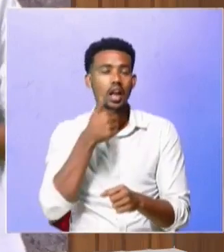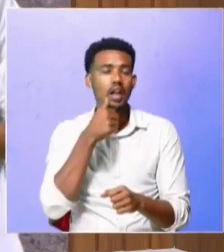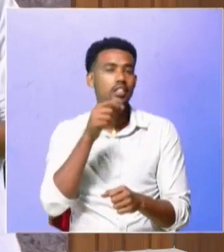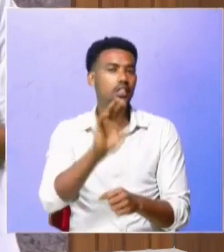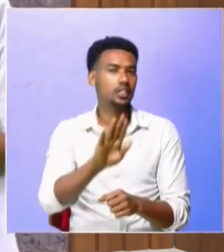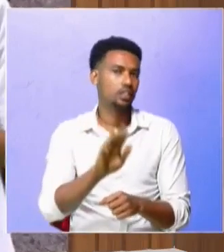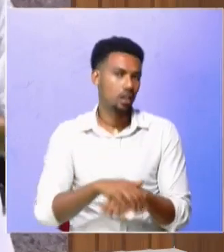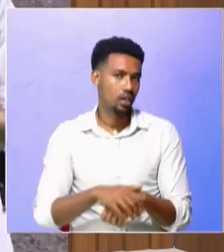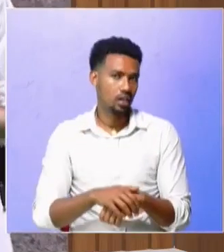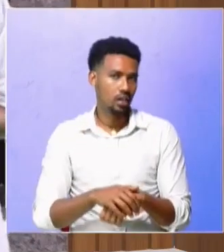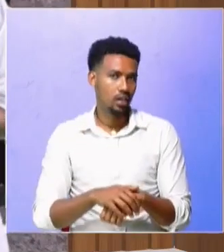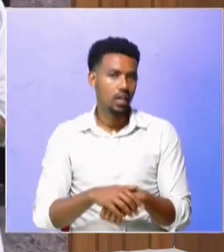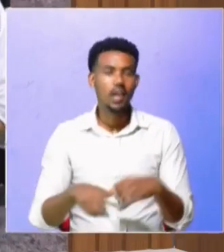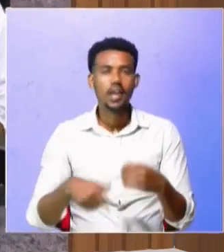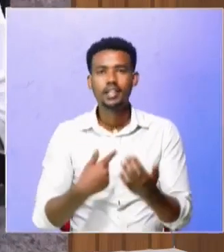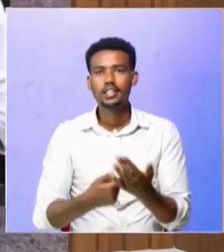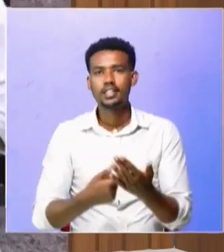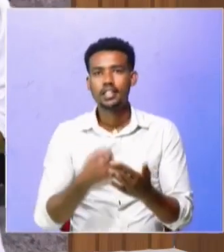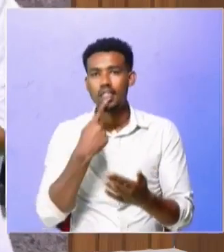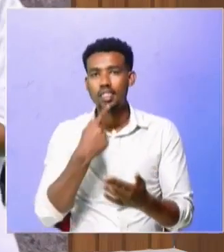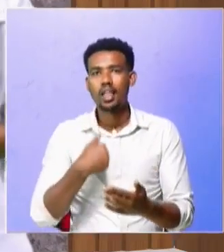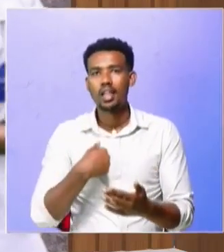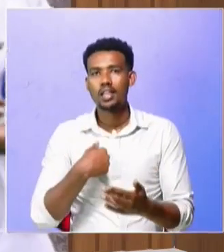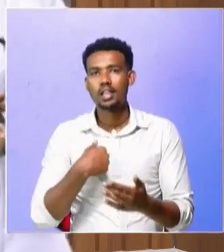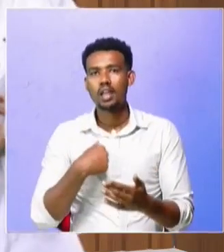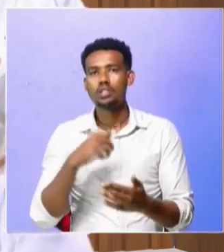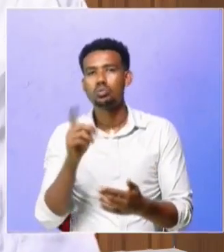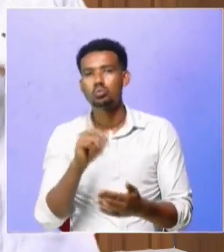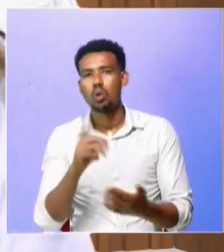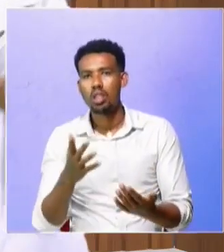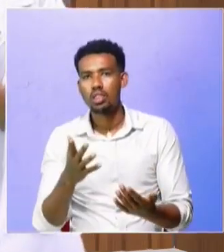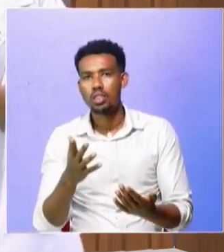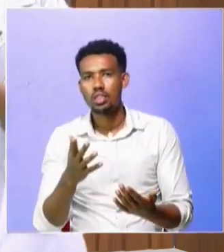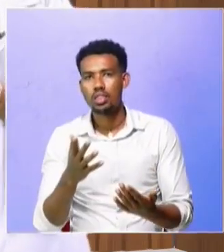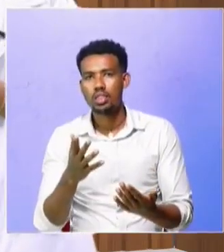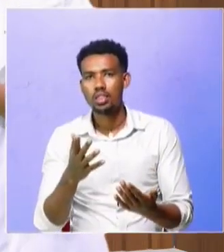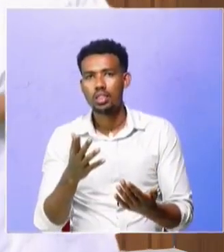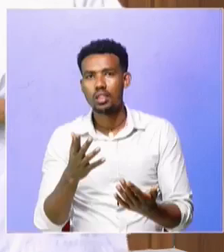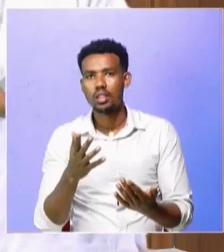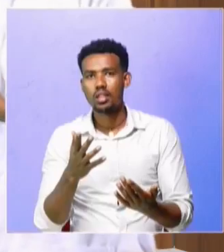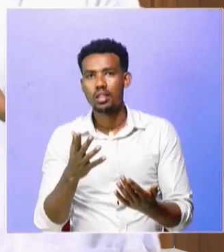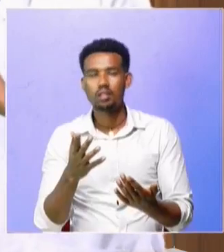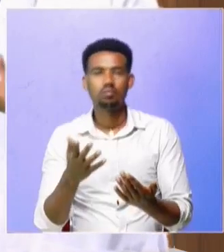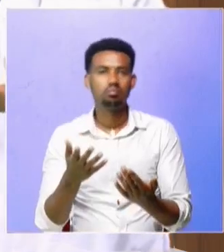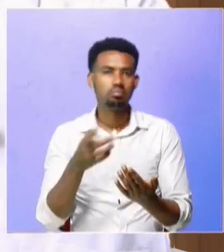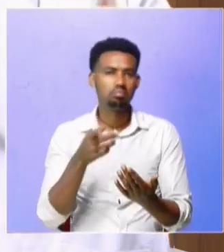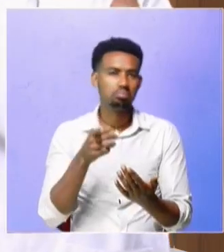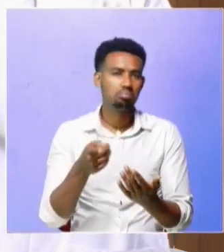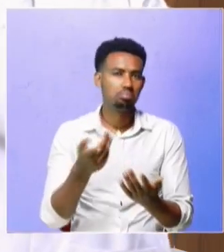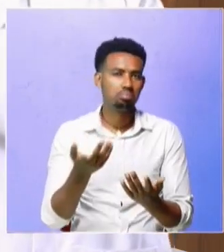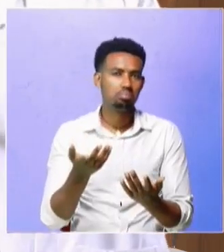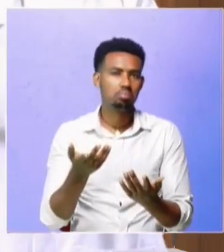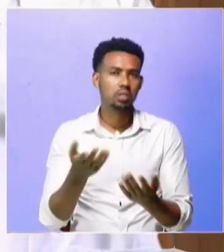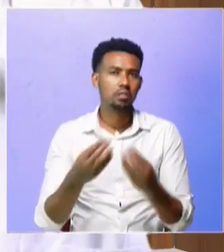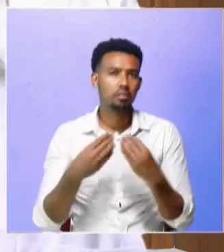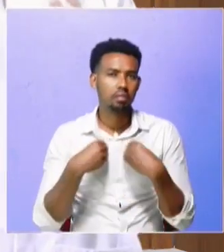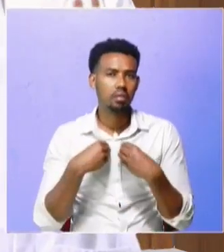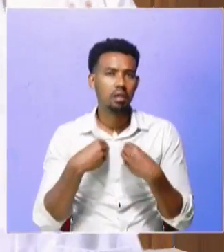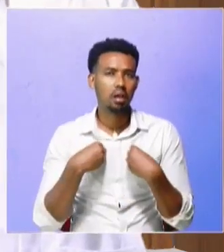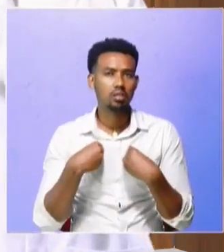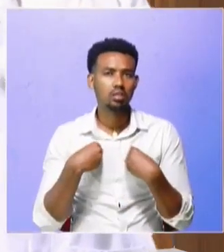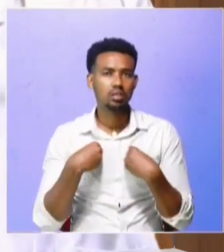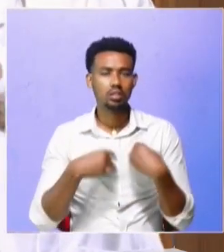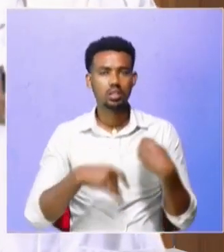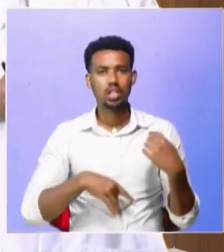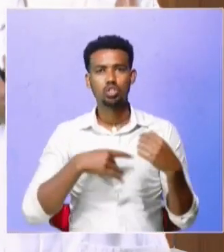sister. So is it telling us manner or indicating manner? Or is it giving us or a sense